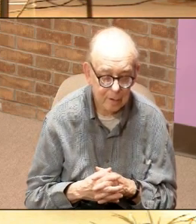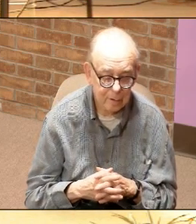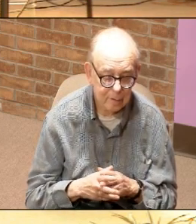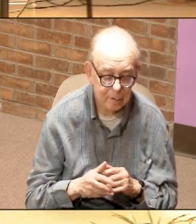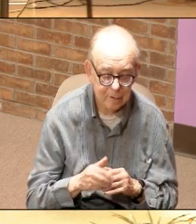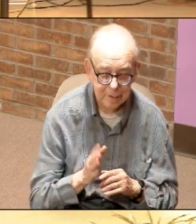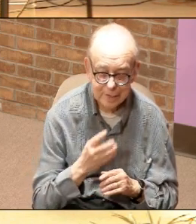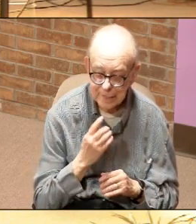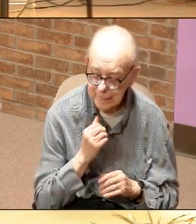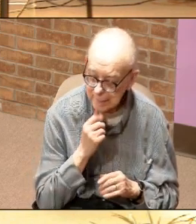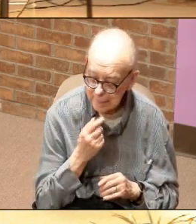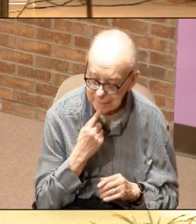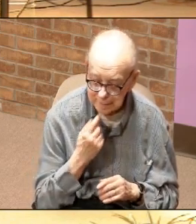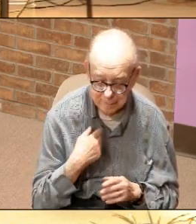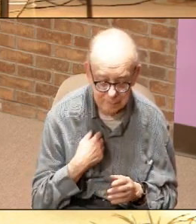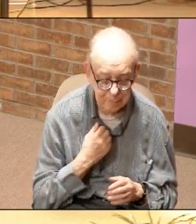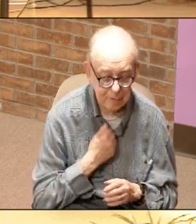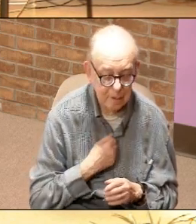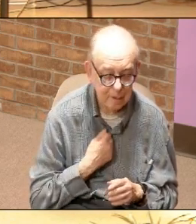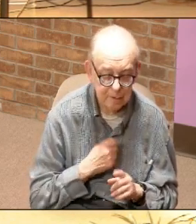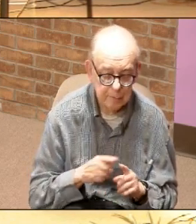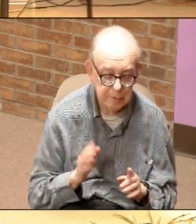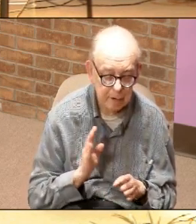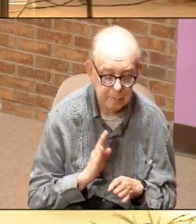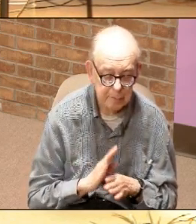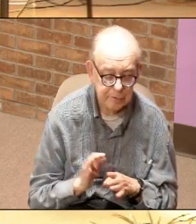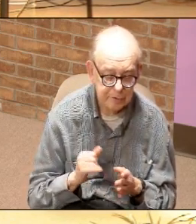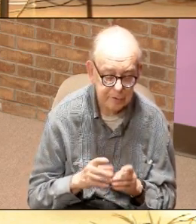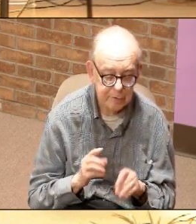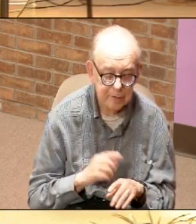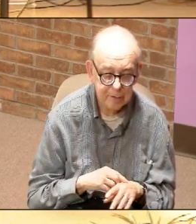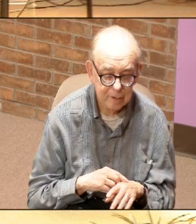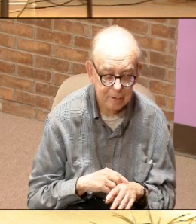He won't tell me, I'm sorry, but I'm busy at that time.